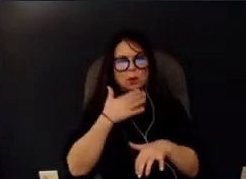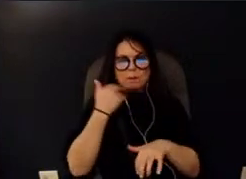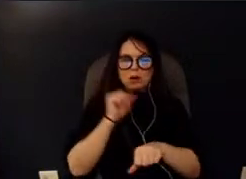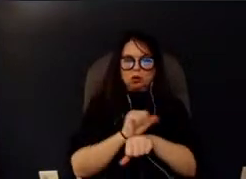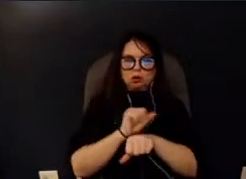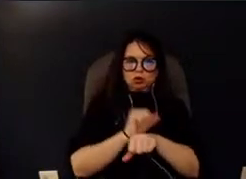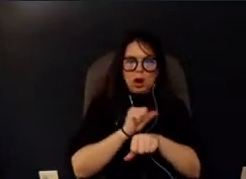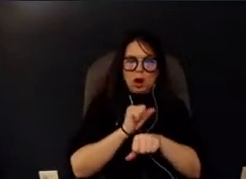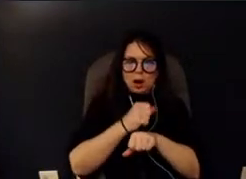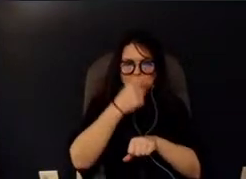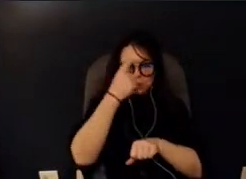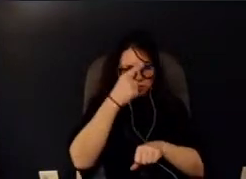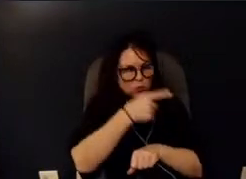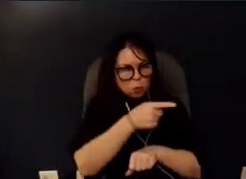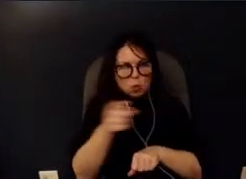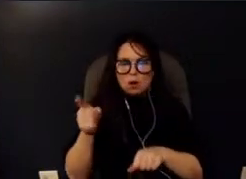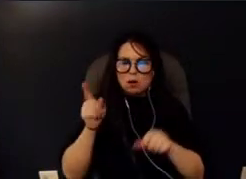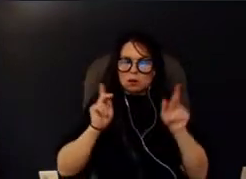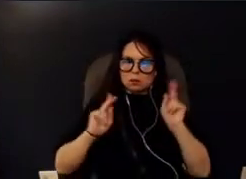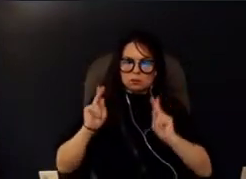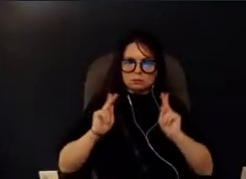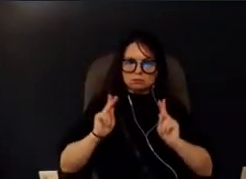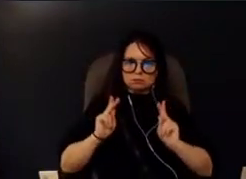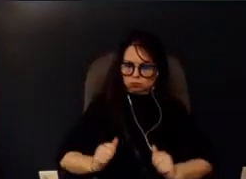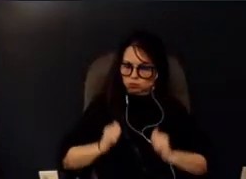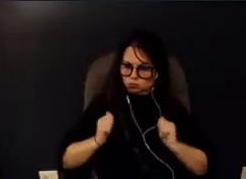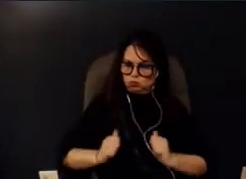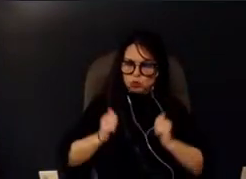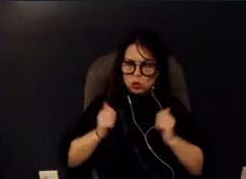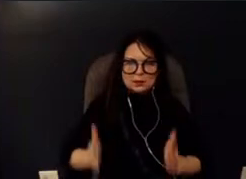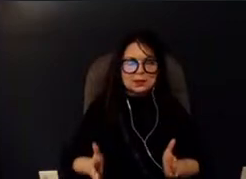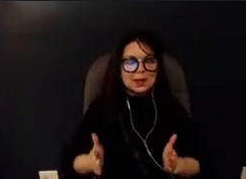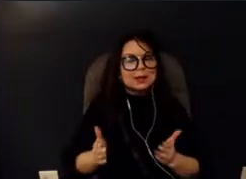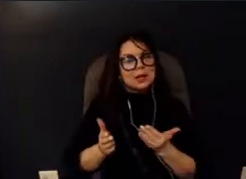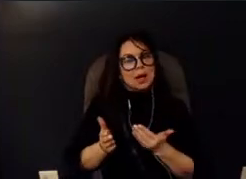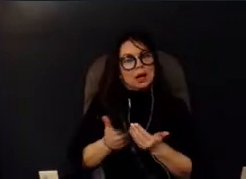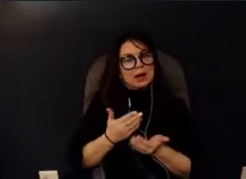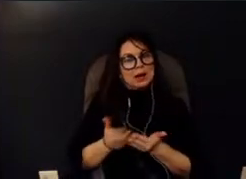people, even those who can't vote or aren't allowed to vote,